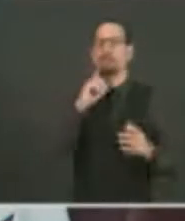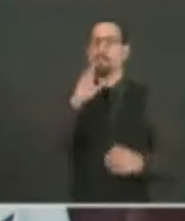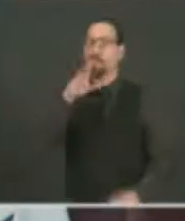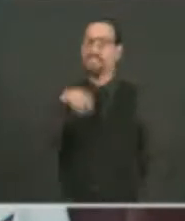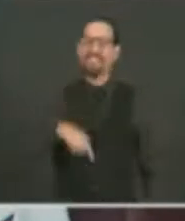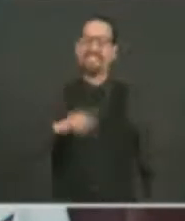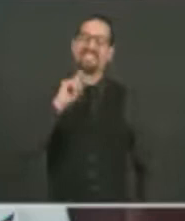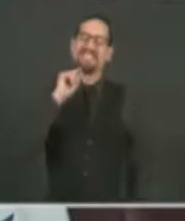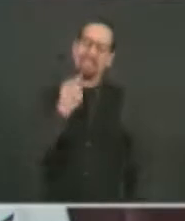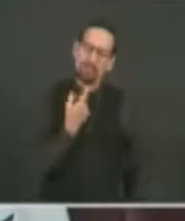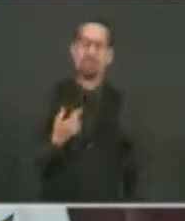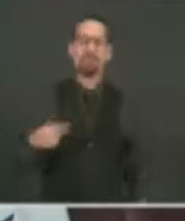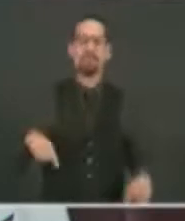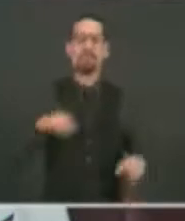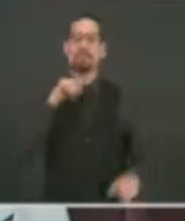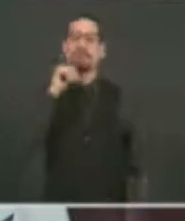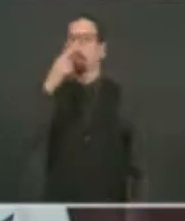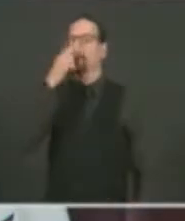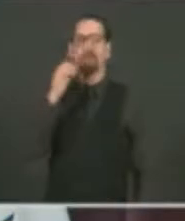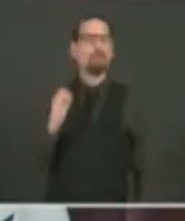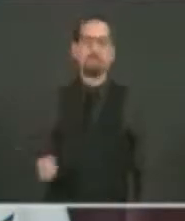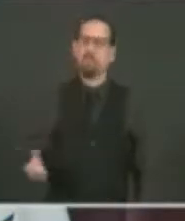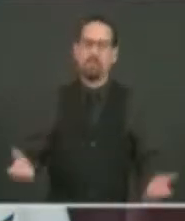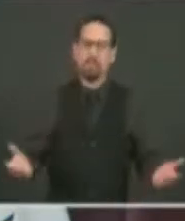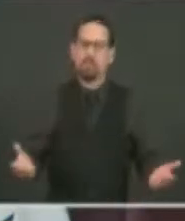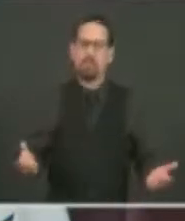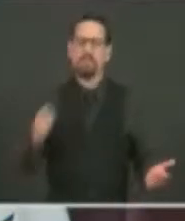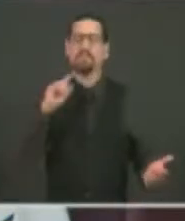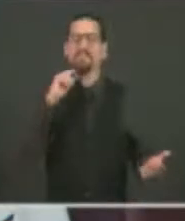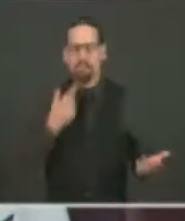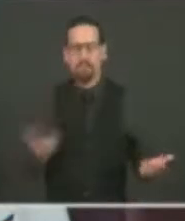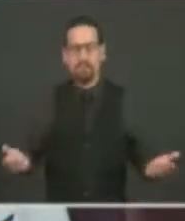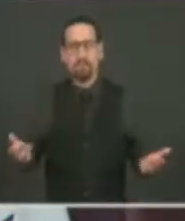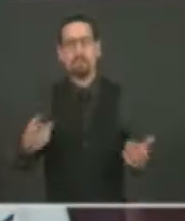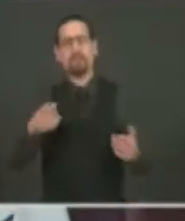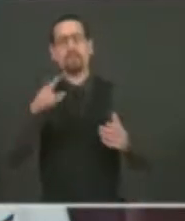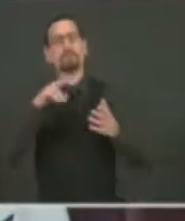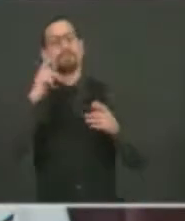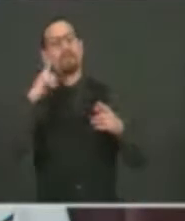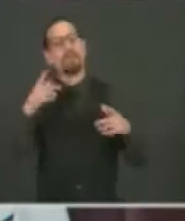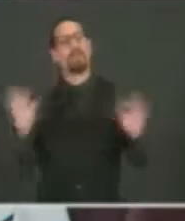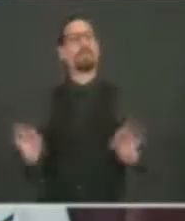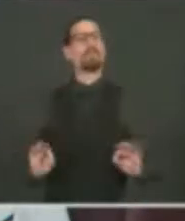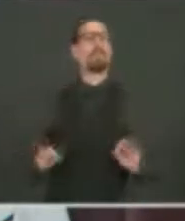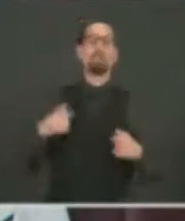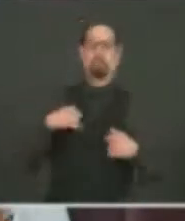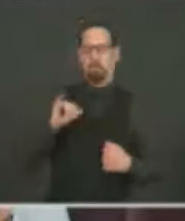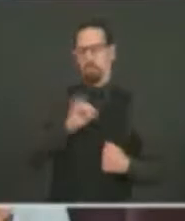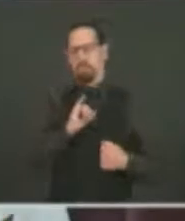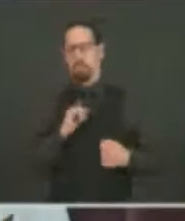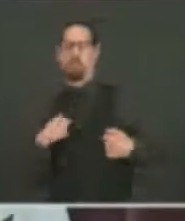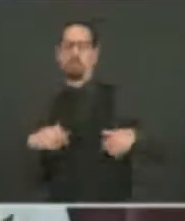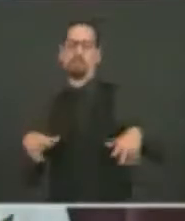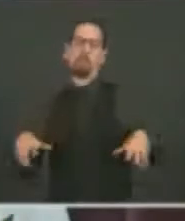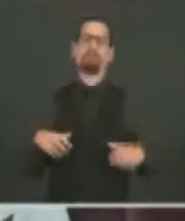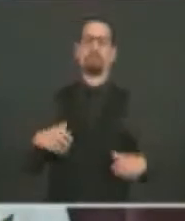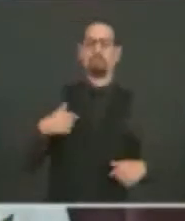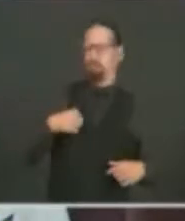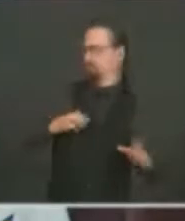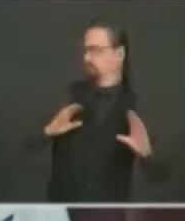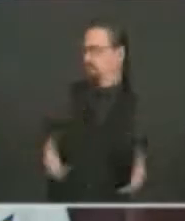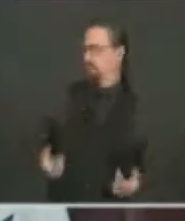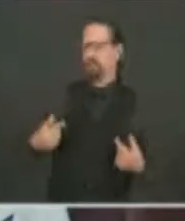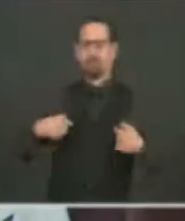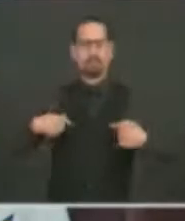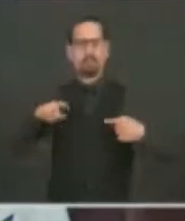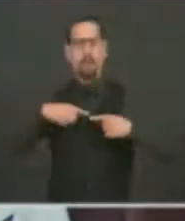and we know that following the rules matters. It is my hope that through our continued vigilance and our good